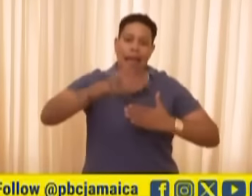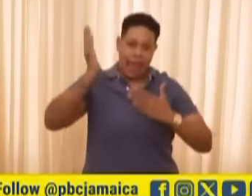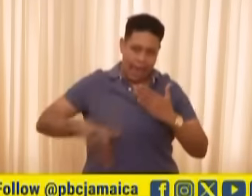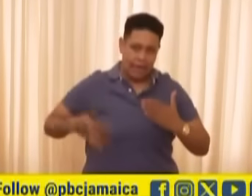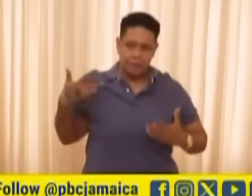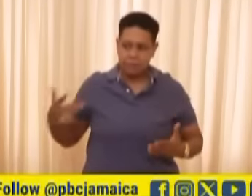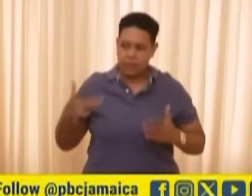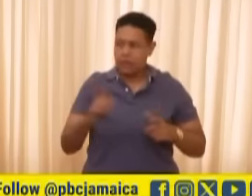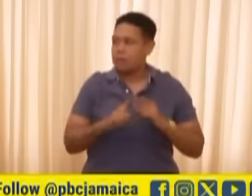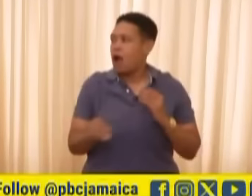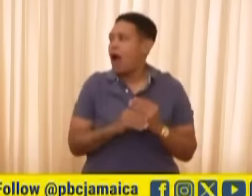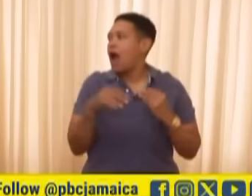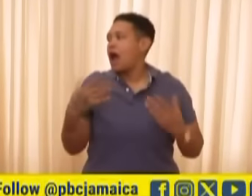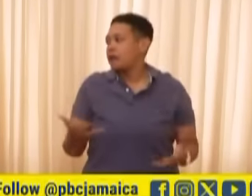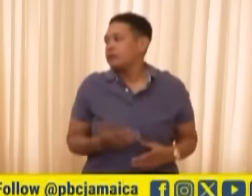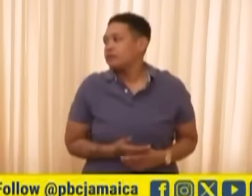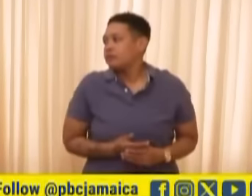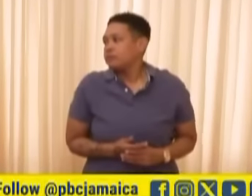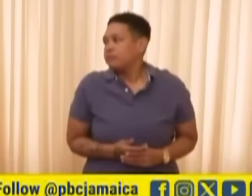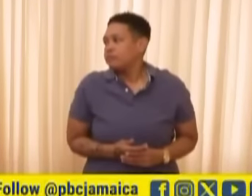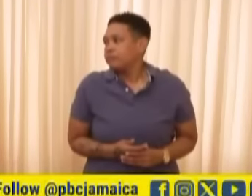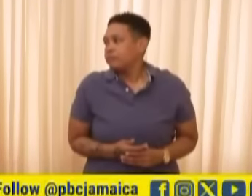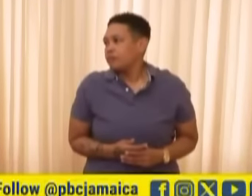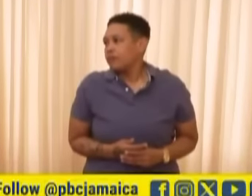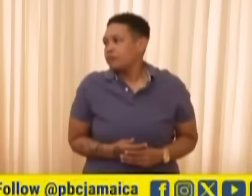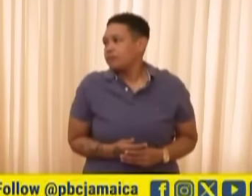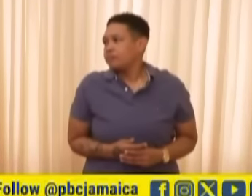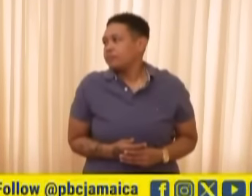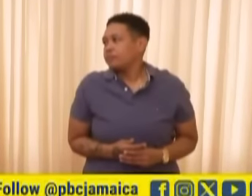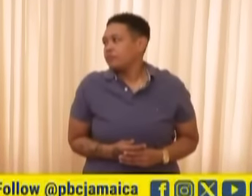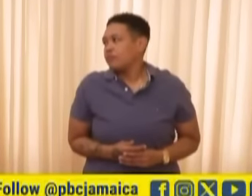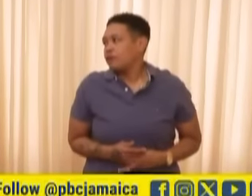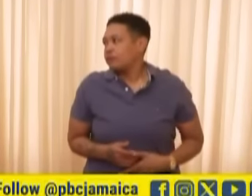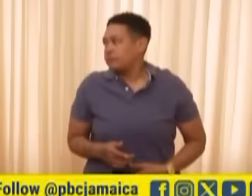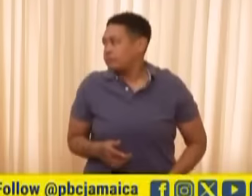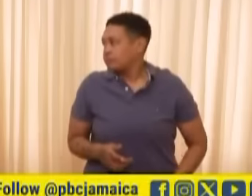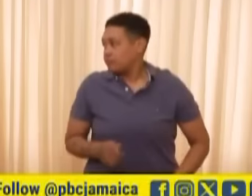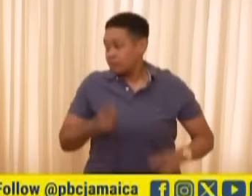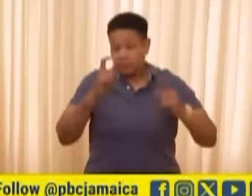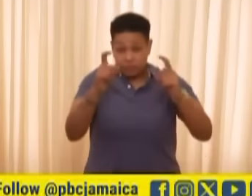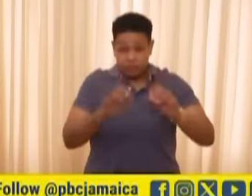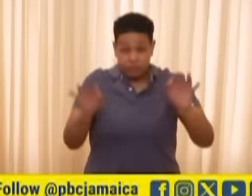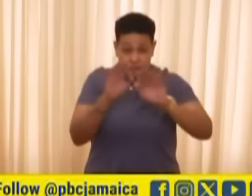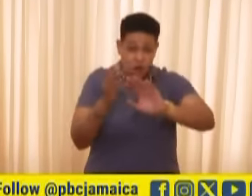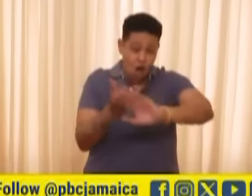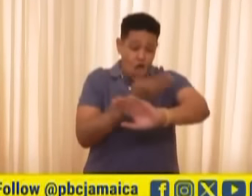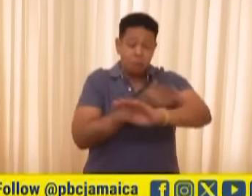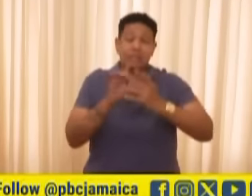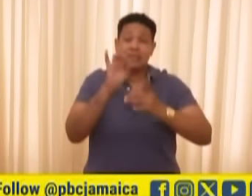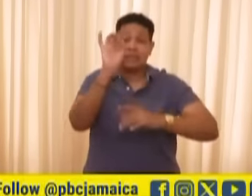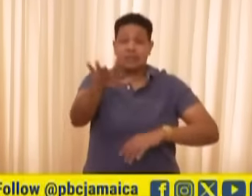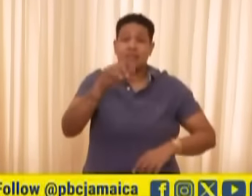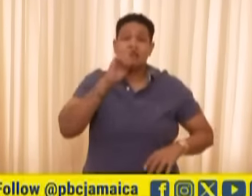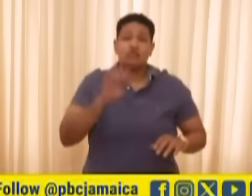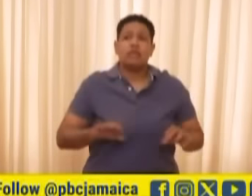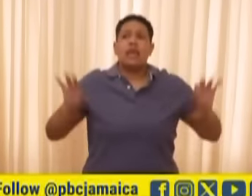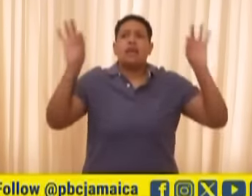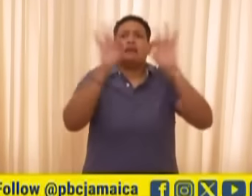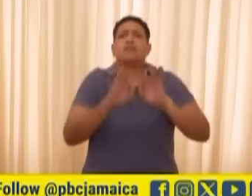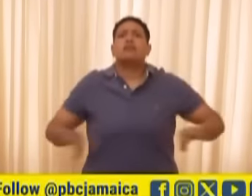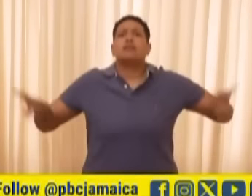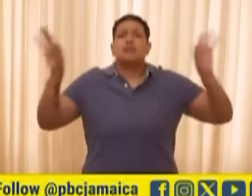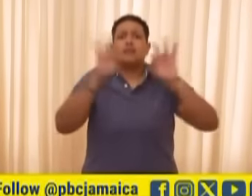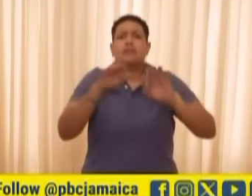end. But you gave a very important update, and it is extremely,